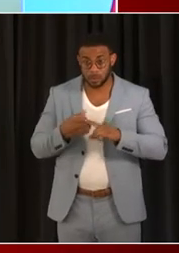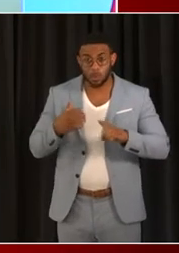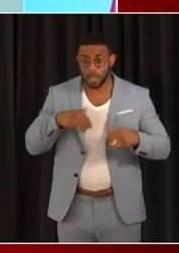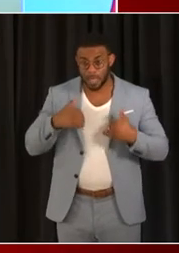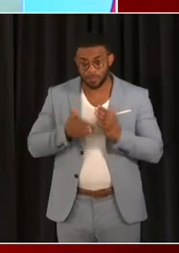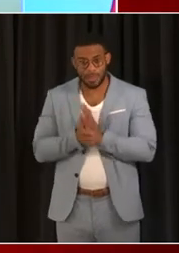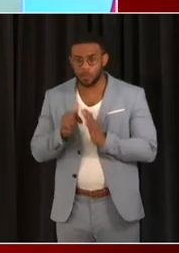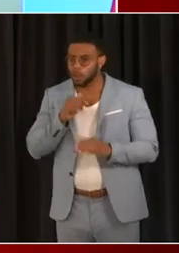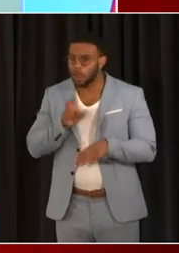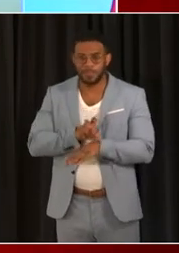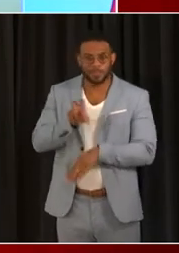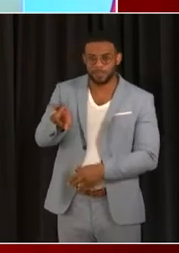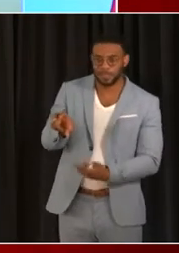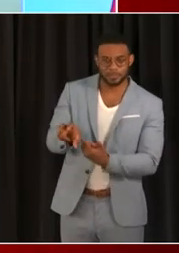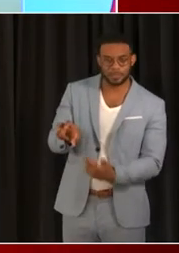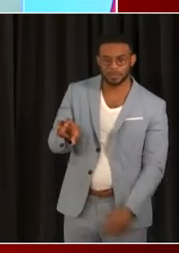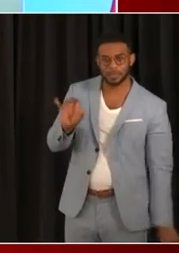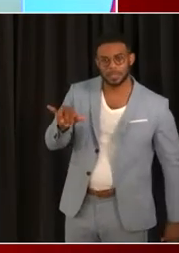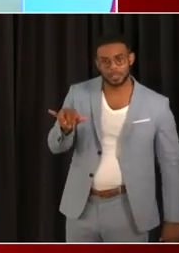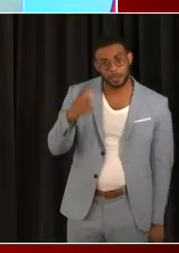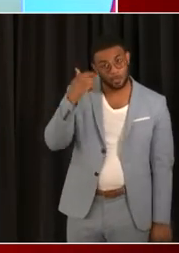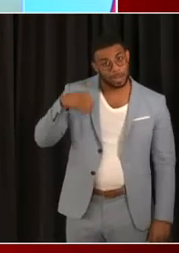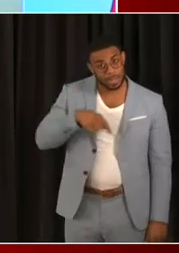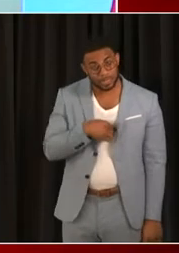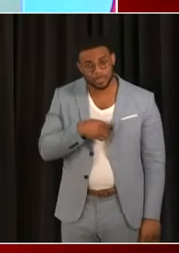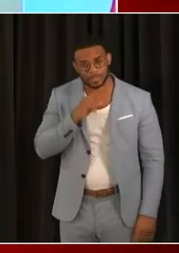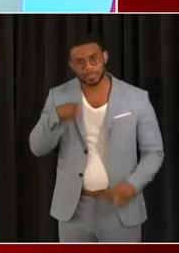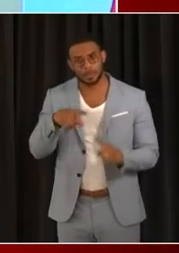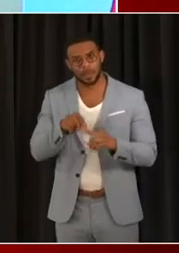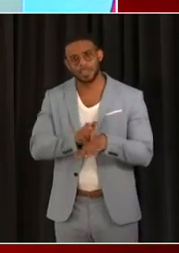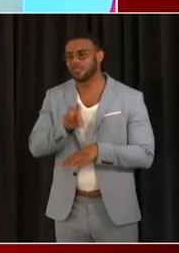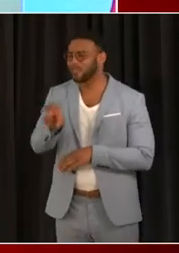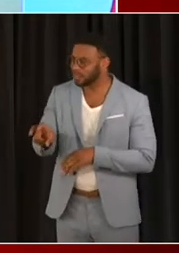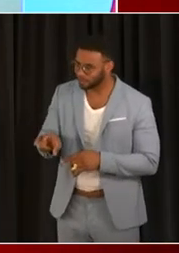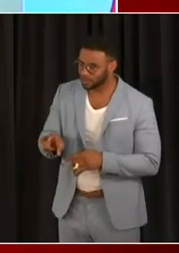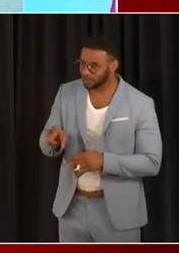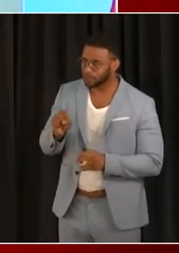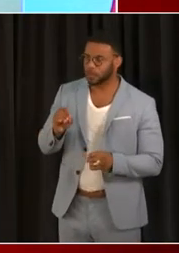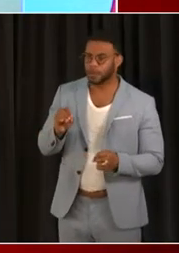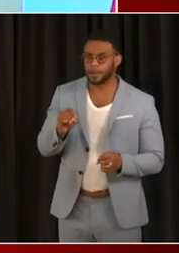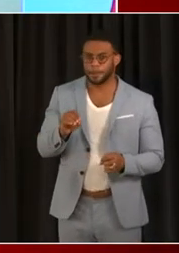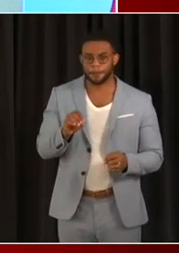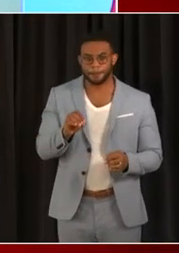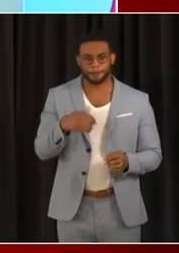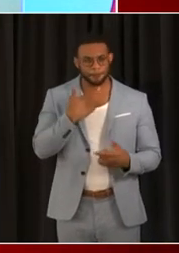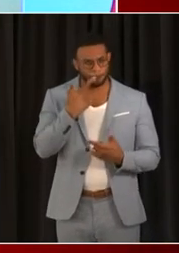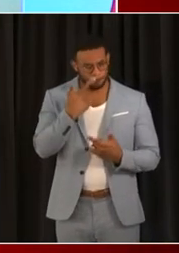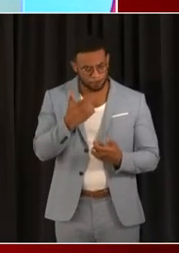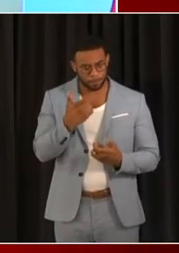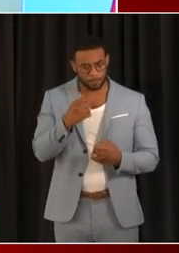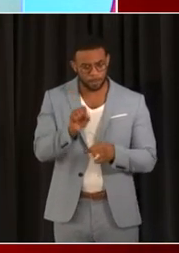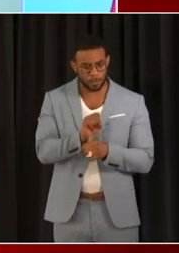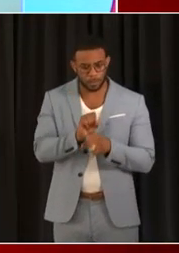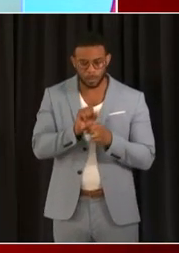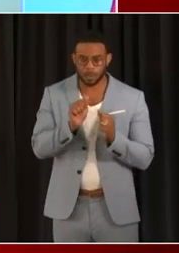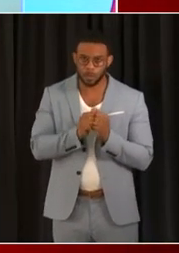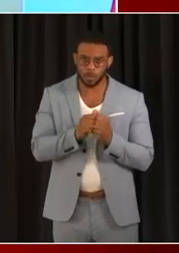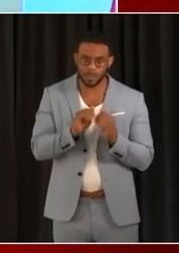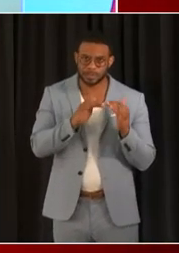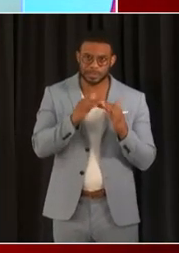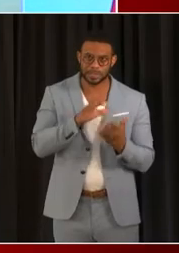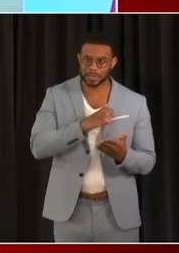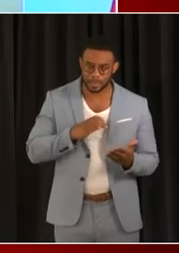We don't have the investment. And for us, it's about the investment. So I'll be interested in working